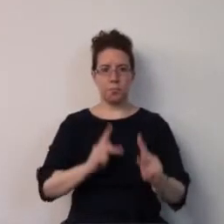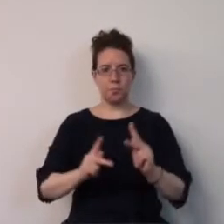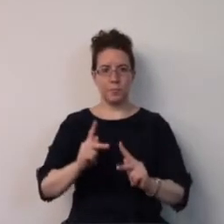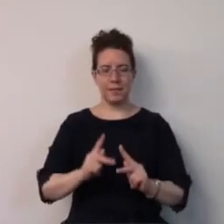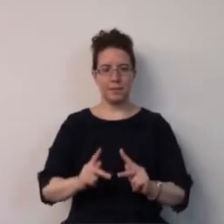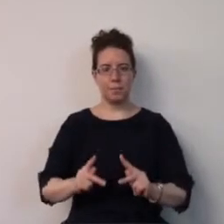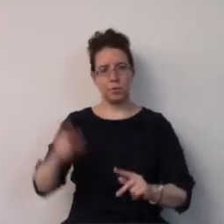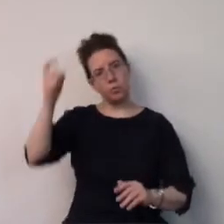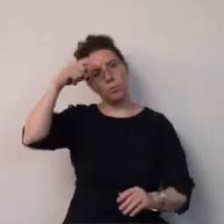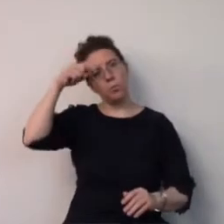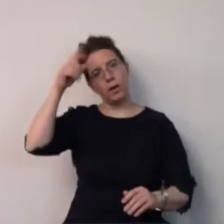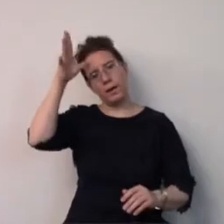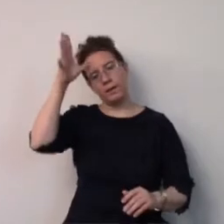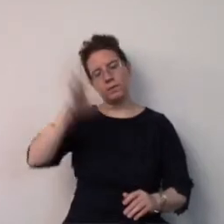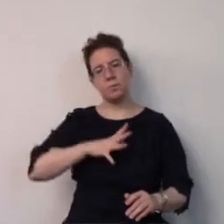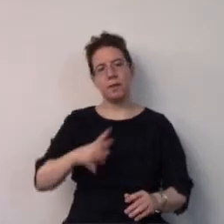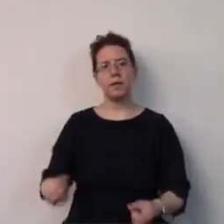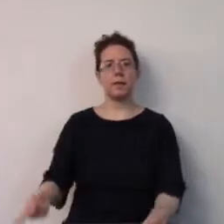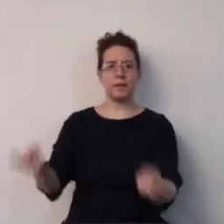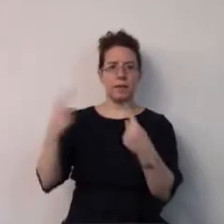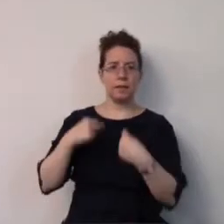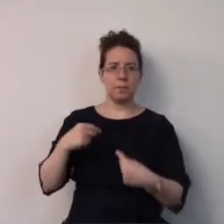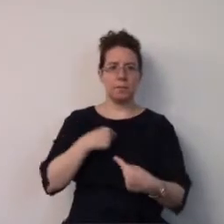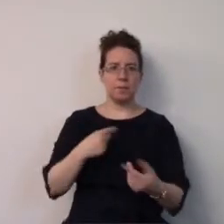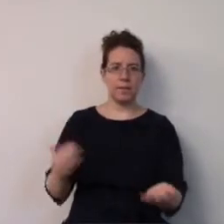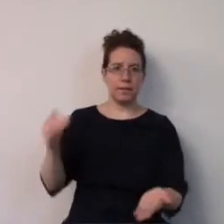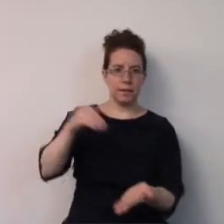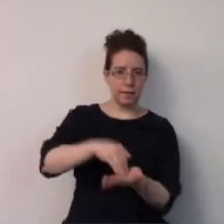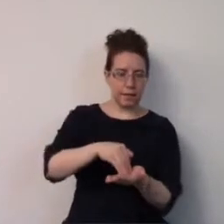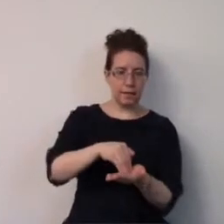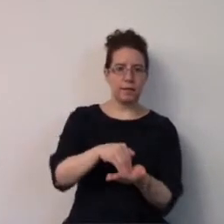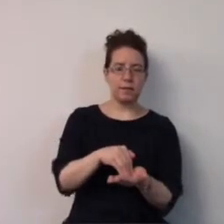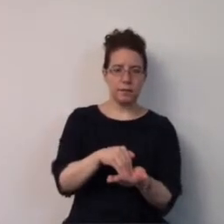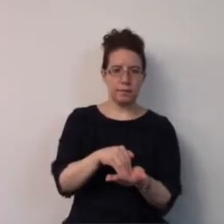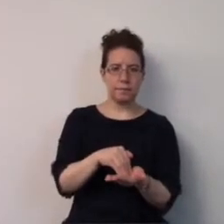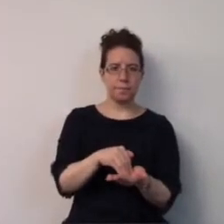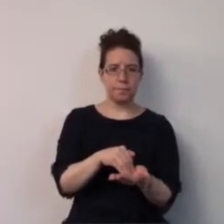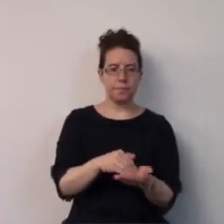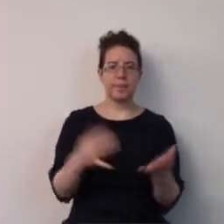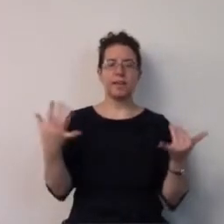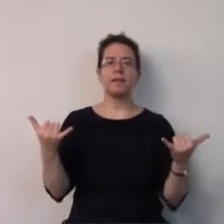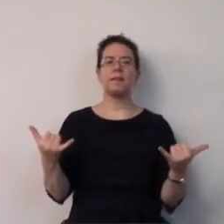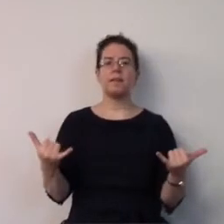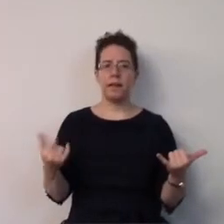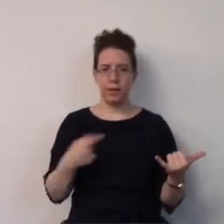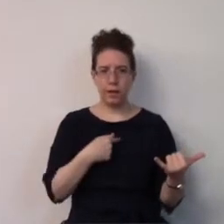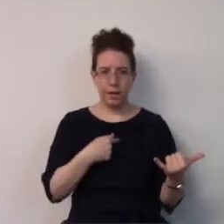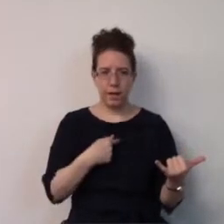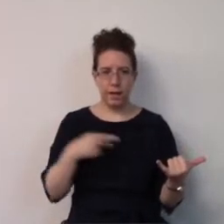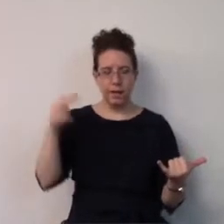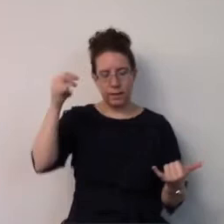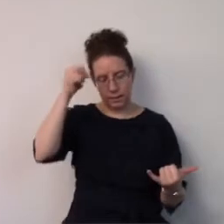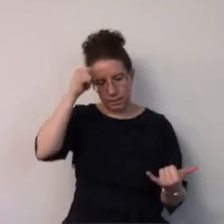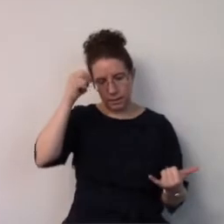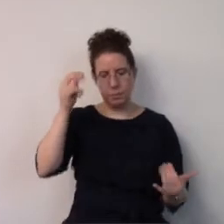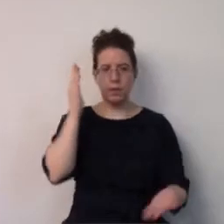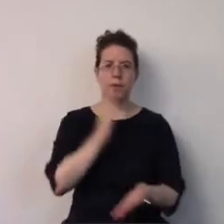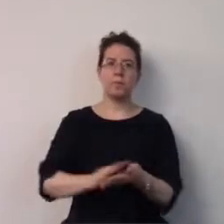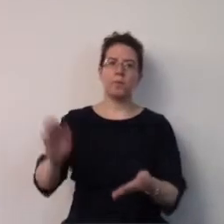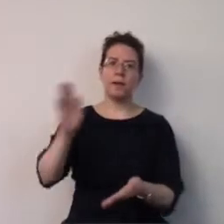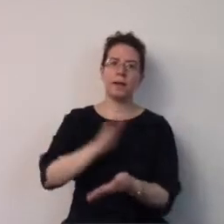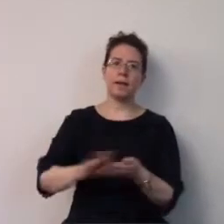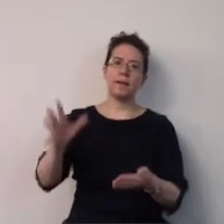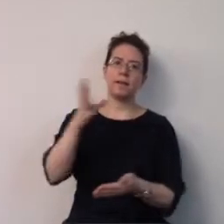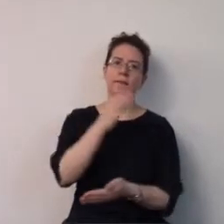watching? All whose works are truth and his ways judgment. And those that walk in pride,